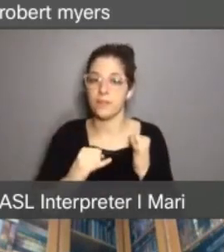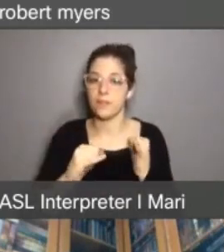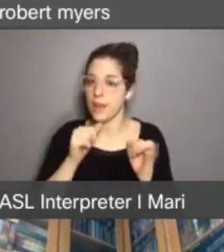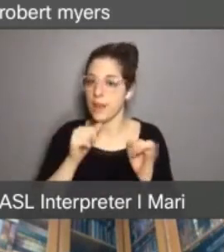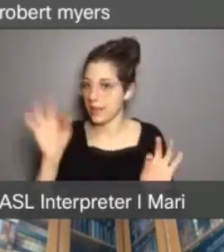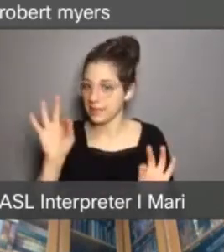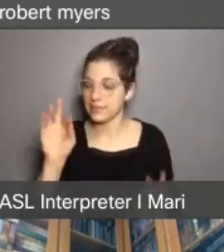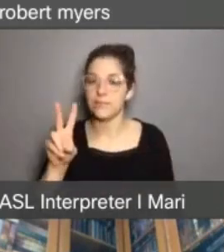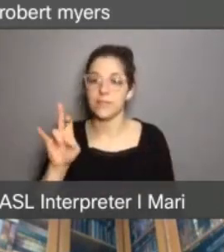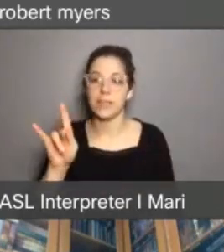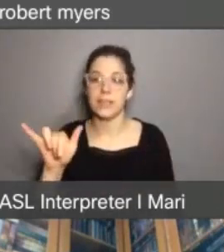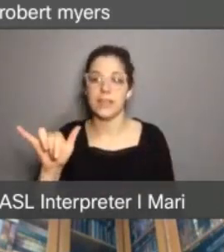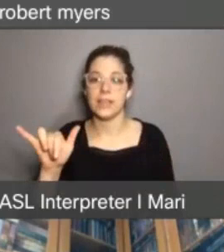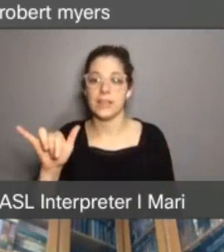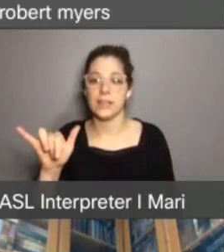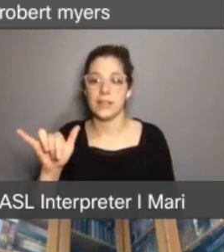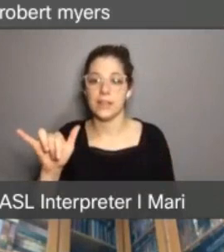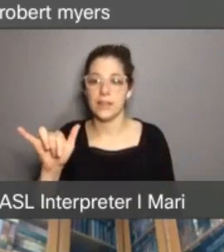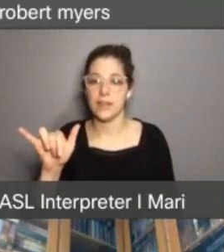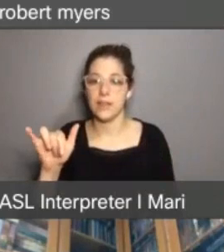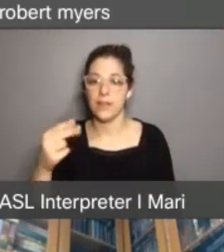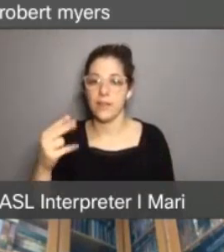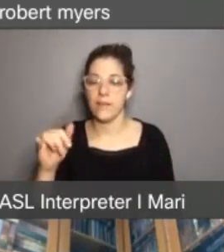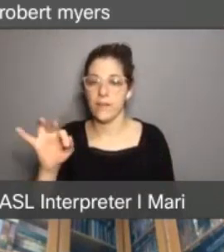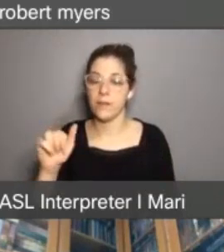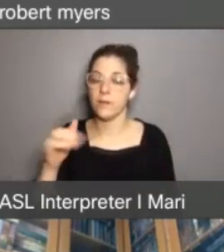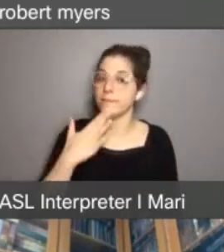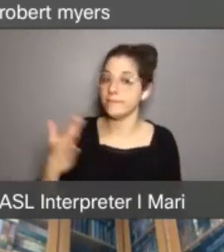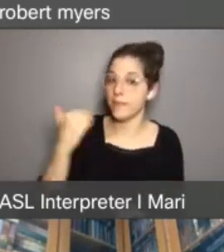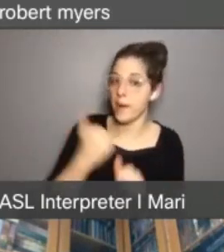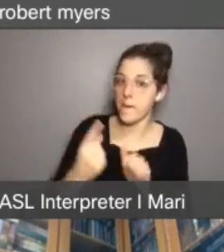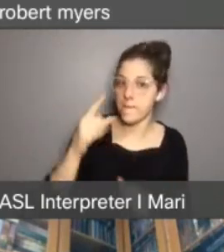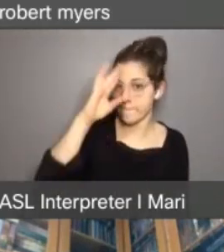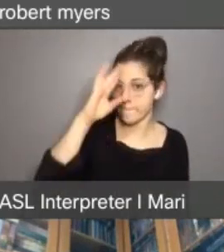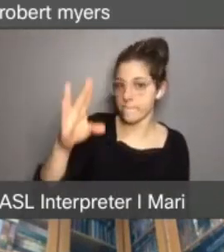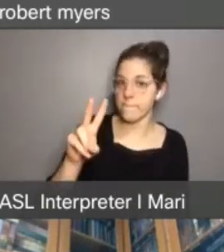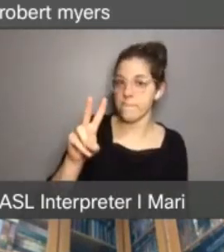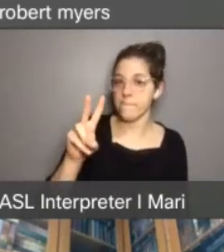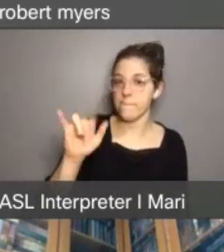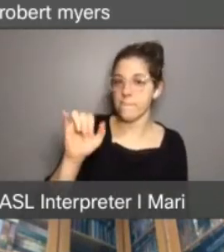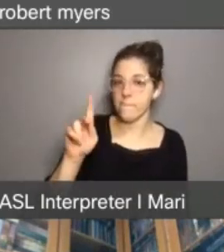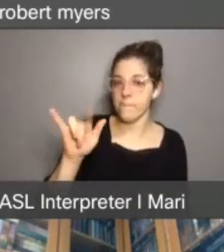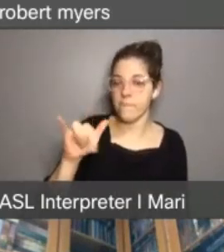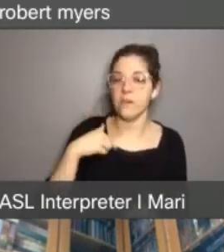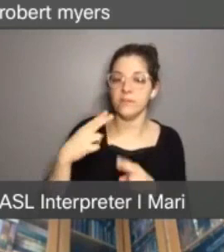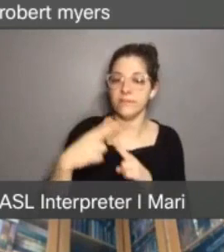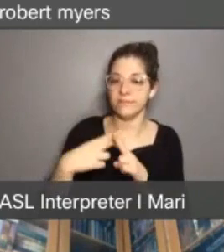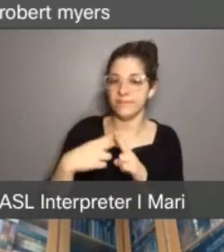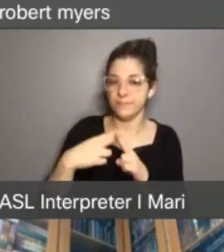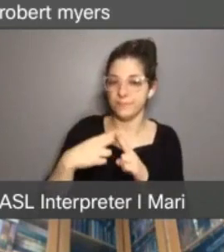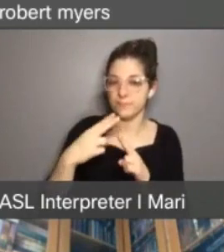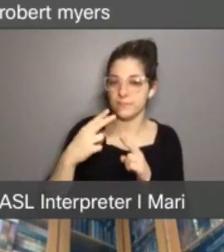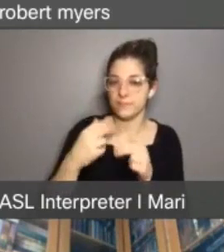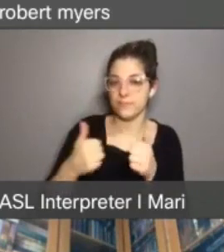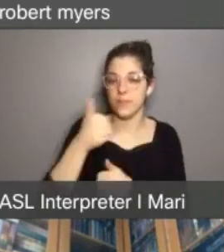not least, Vicky Hiffa. Good morning, everyone. Vicki Haifa. I'm the Acting Executive Director for the New York State